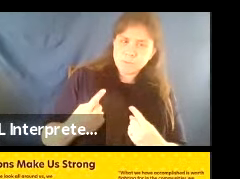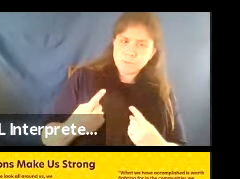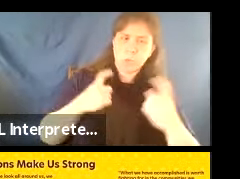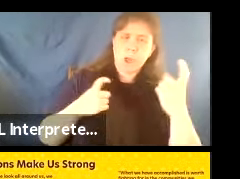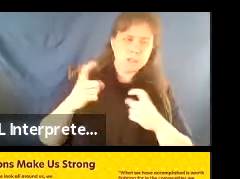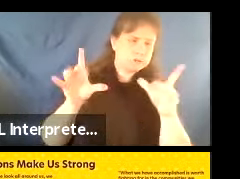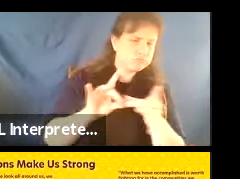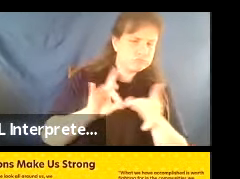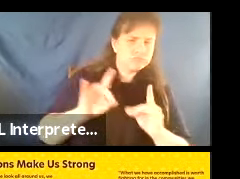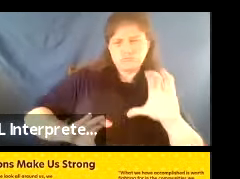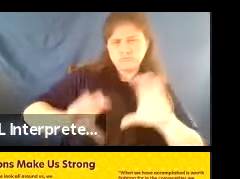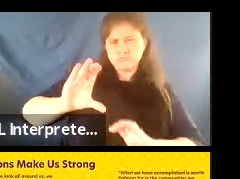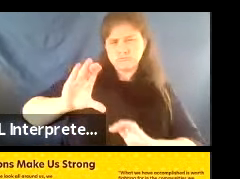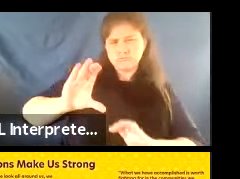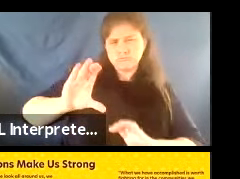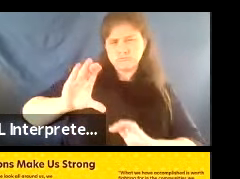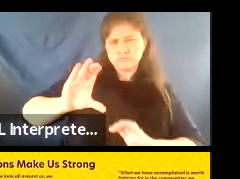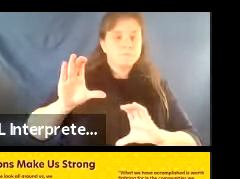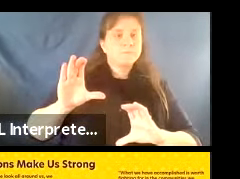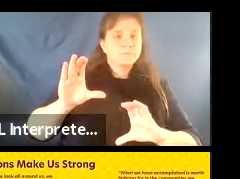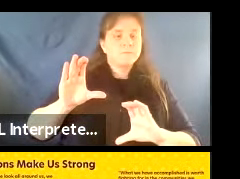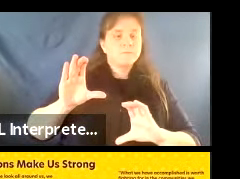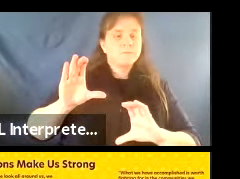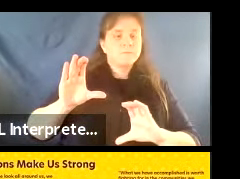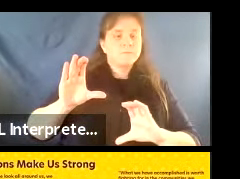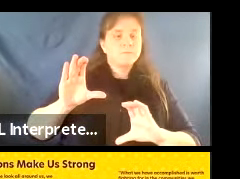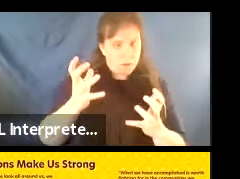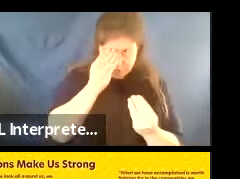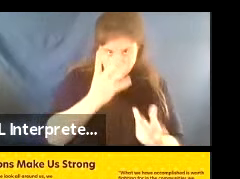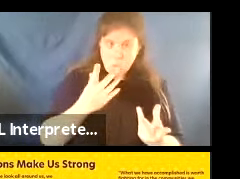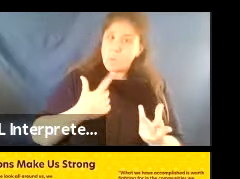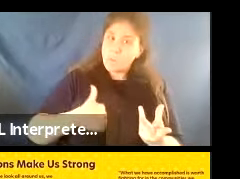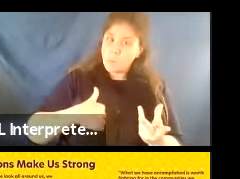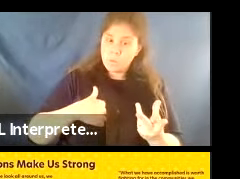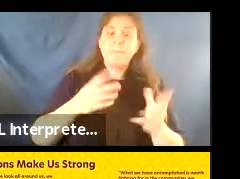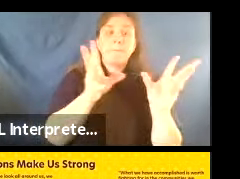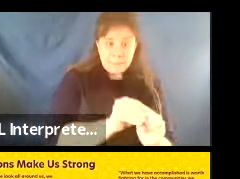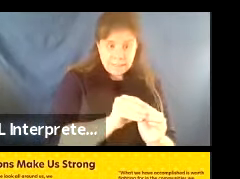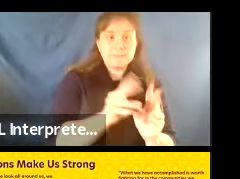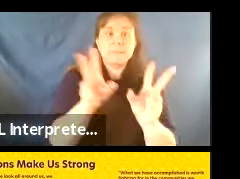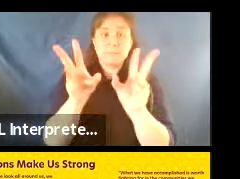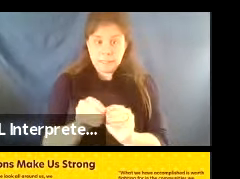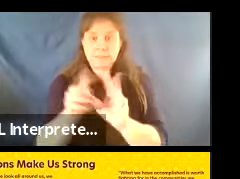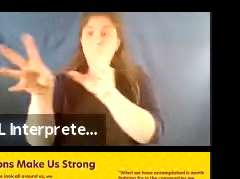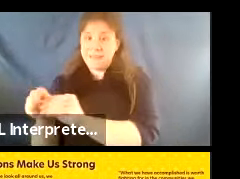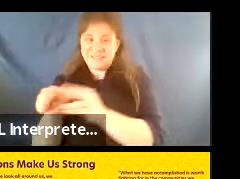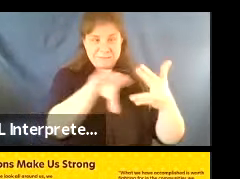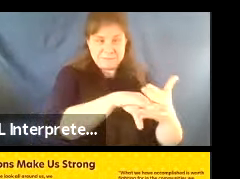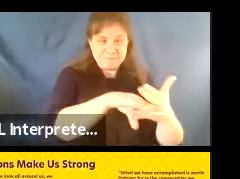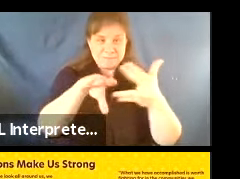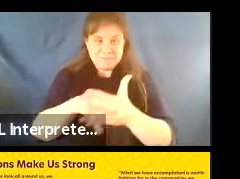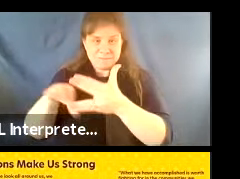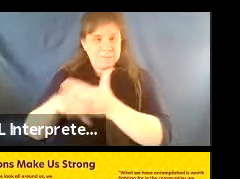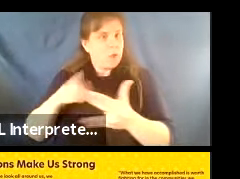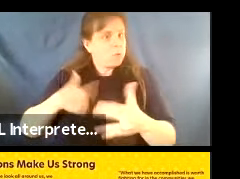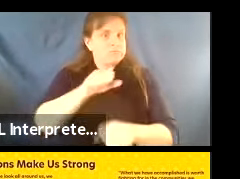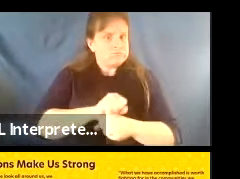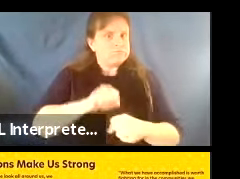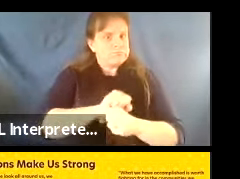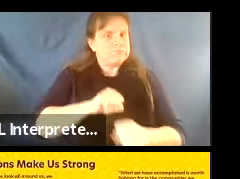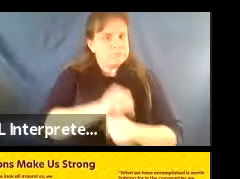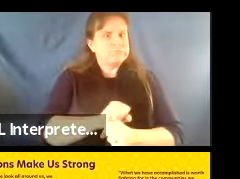conversations, and I want you to know that we are working very hard in between meetings to try and get as many answers as possible to